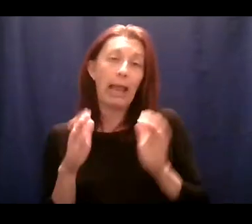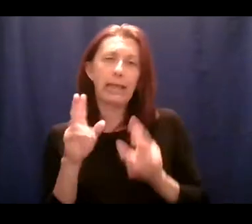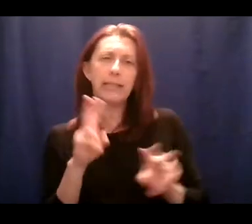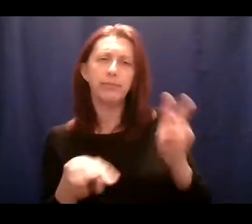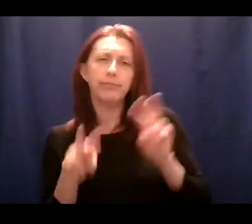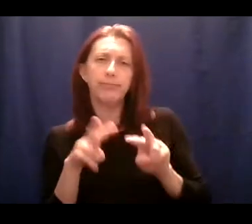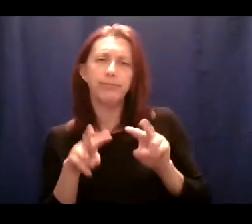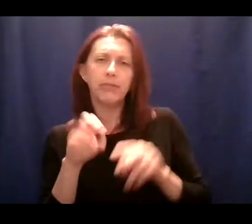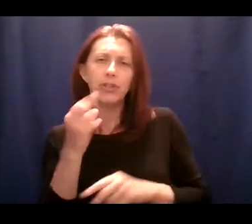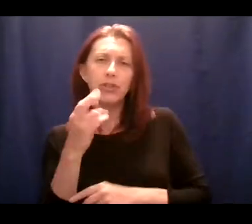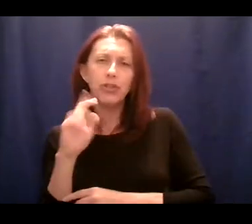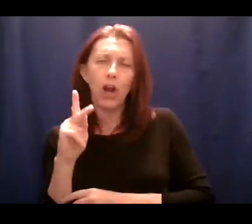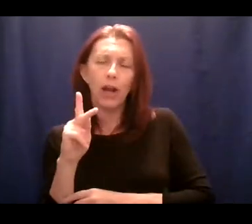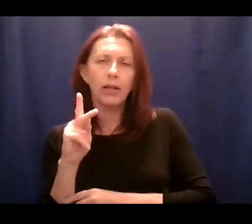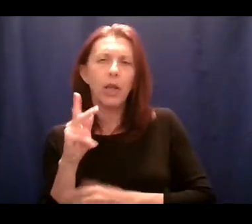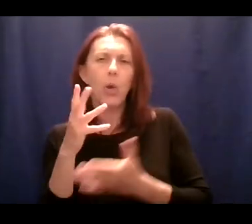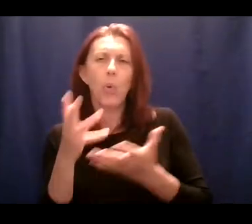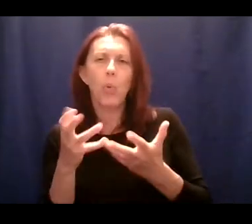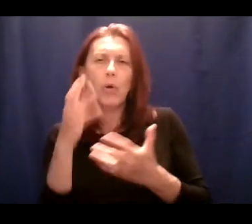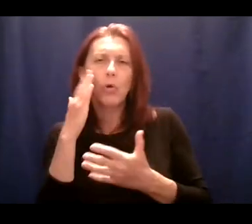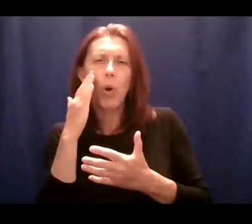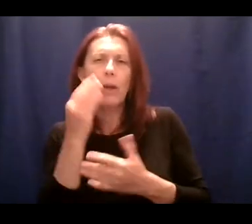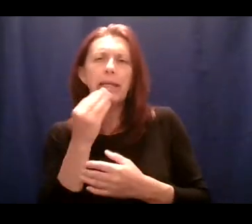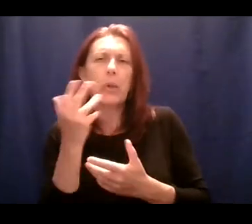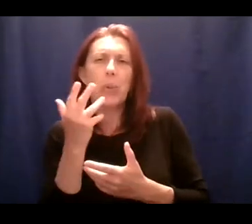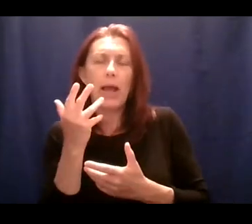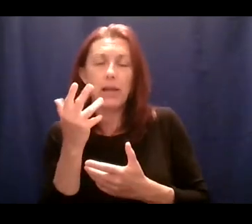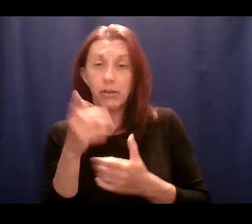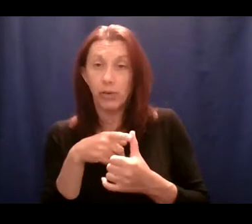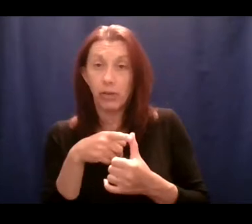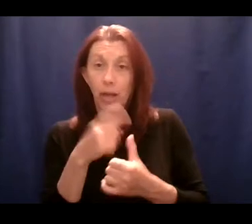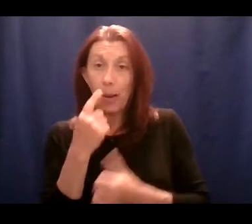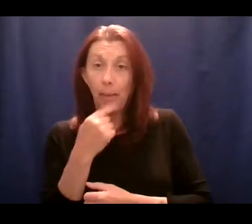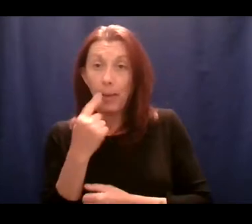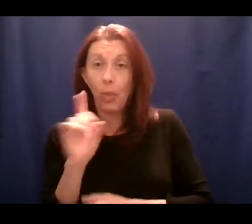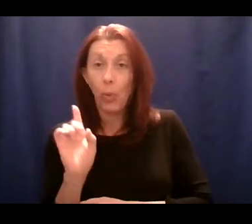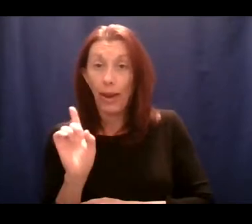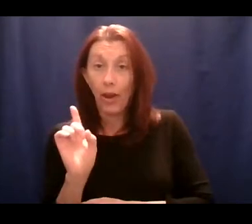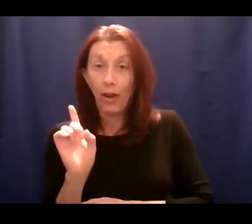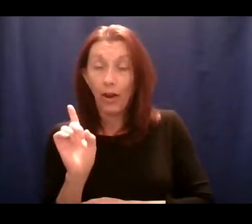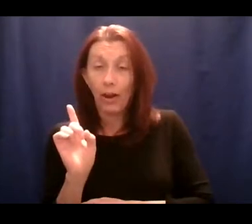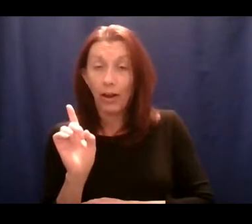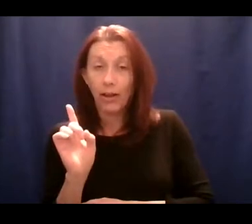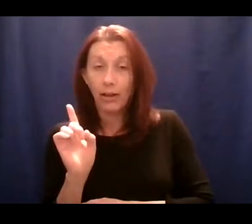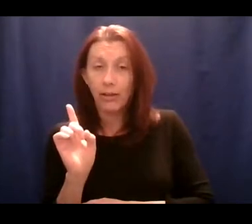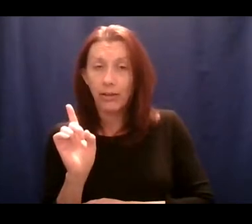ate, we'd have to first look for its mouth. Notice this shark's mouth is located.